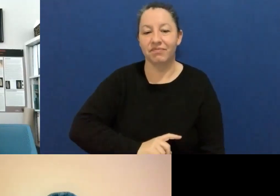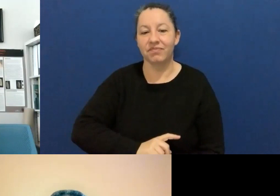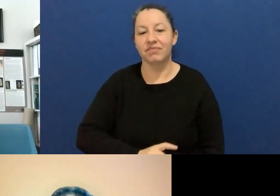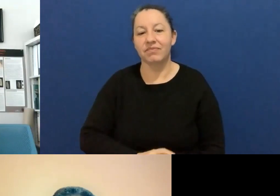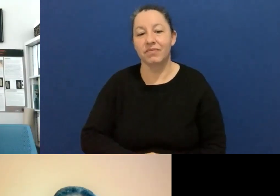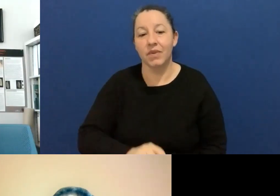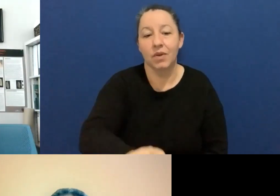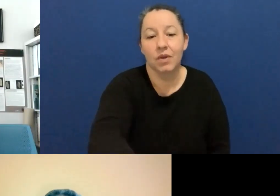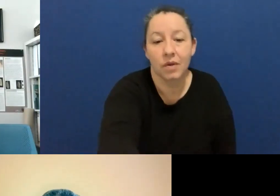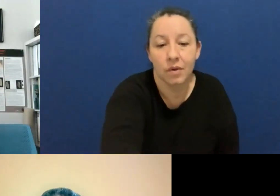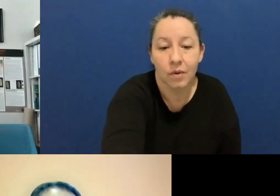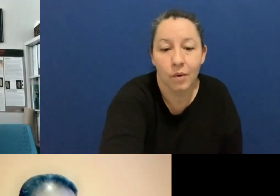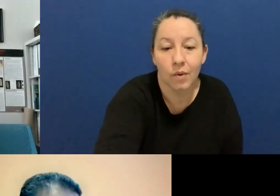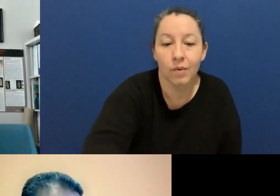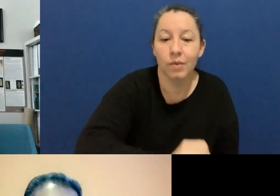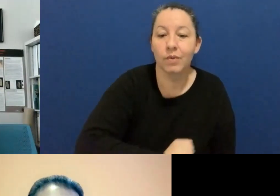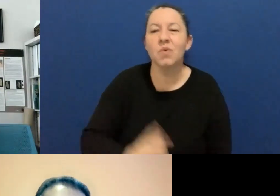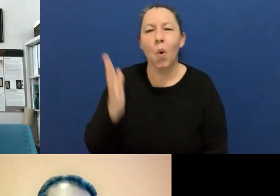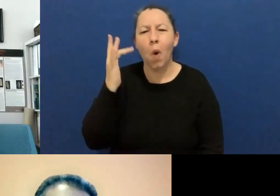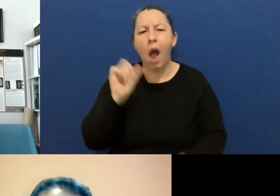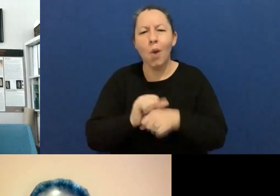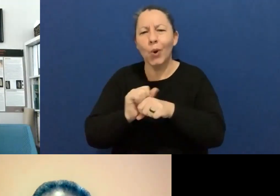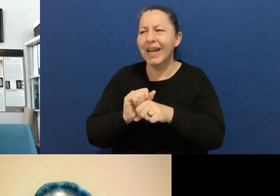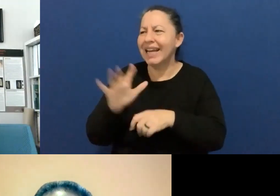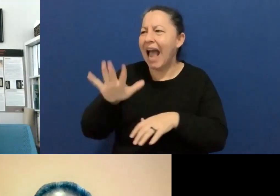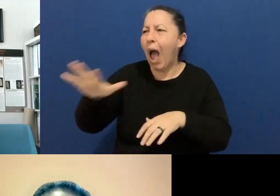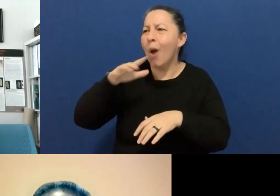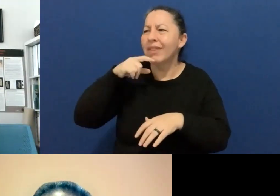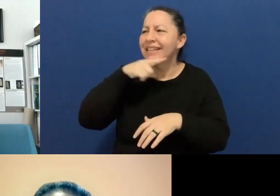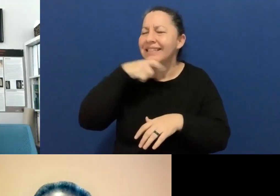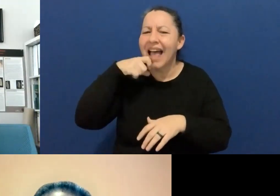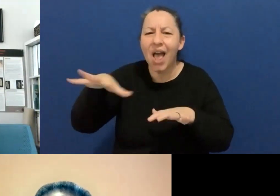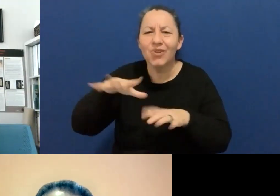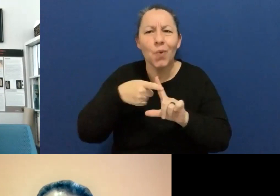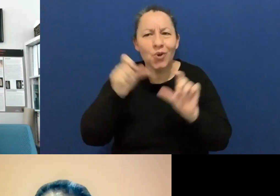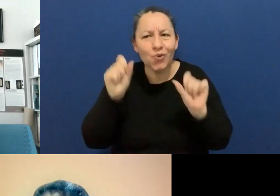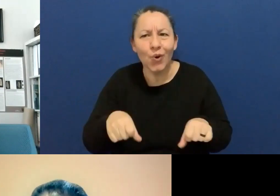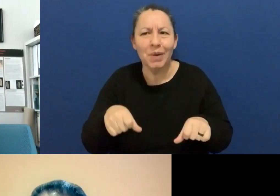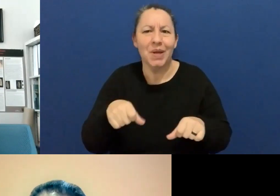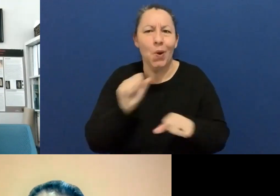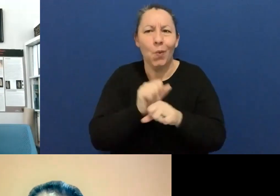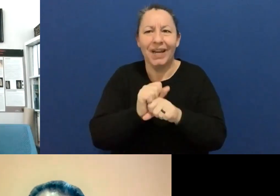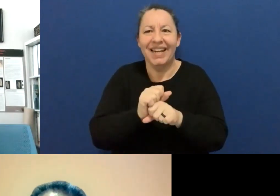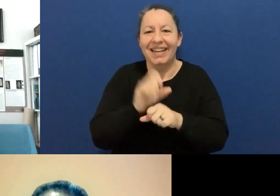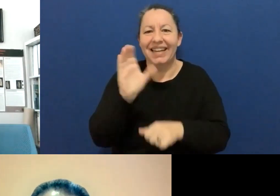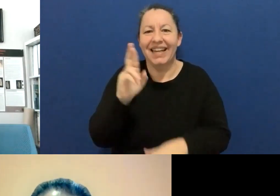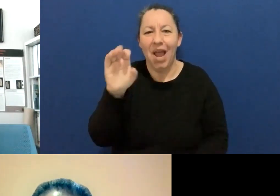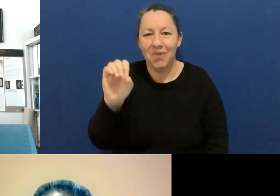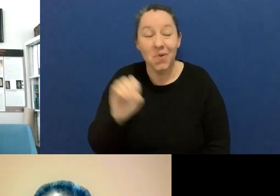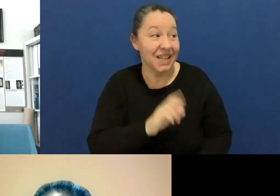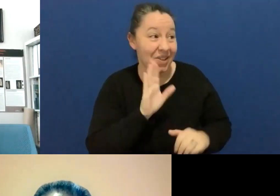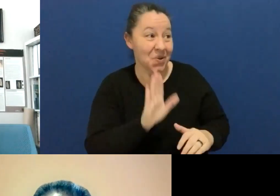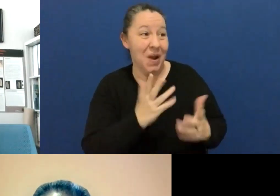hotel? How did you get into this? Great question. I was one of those 8-year-olds